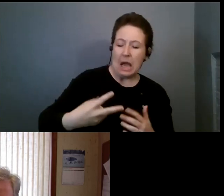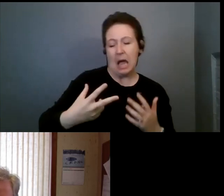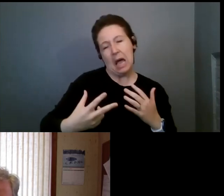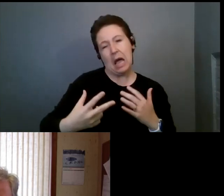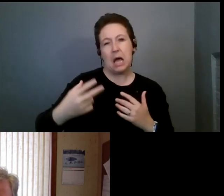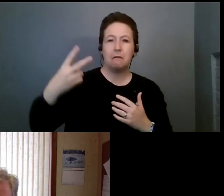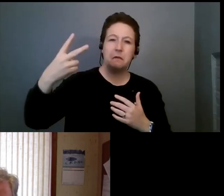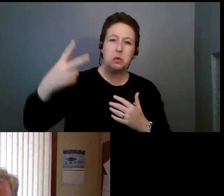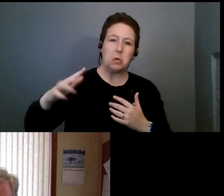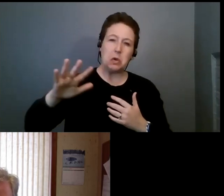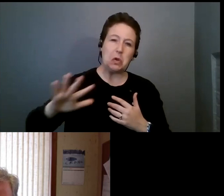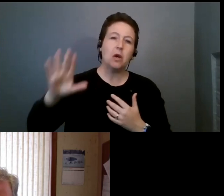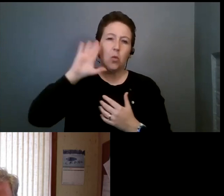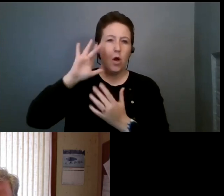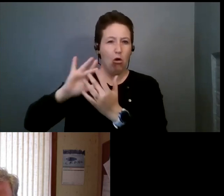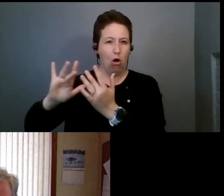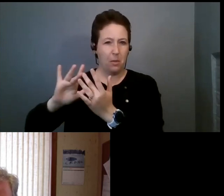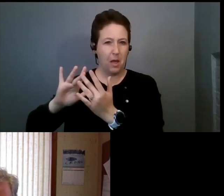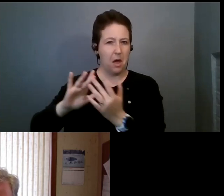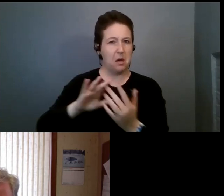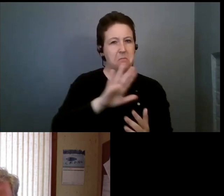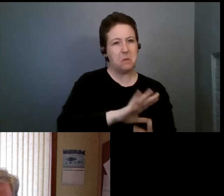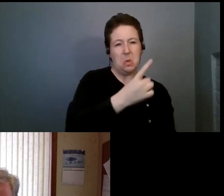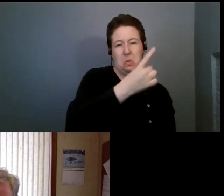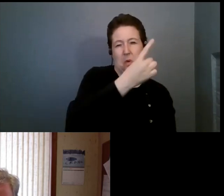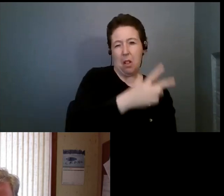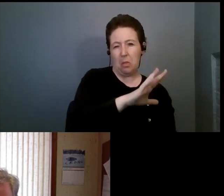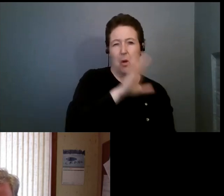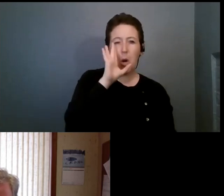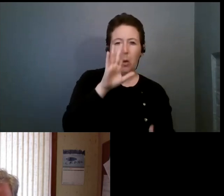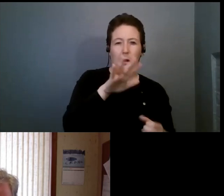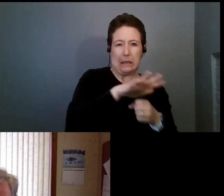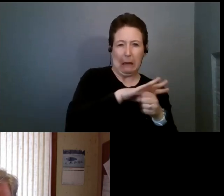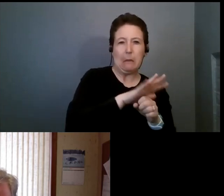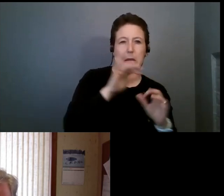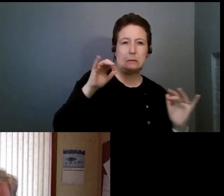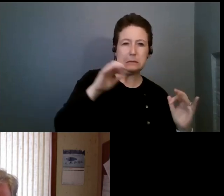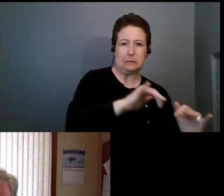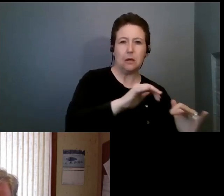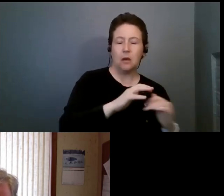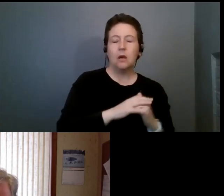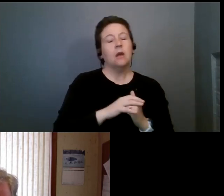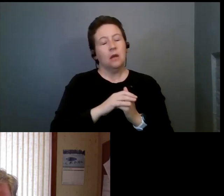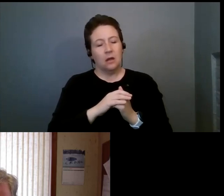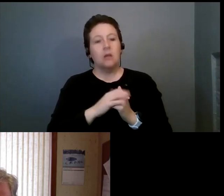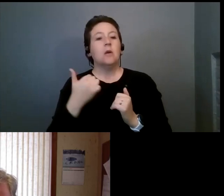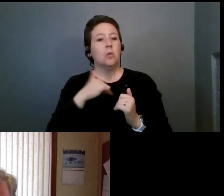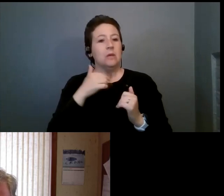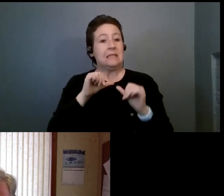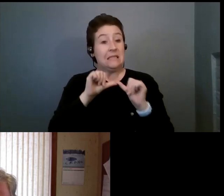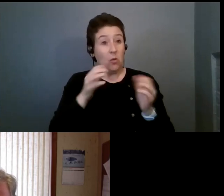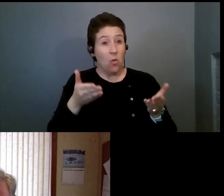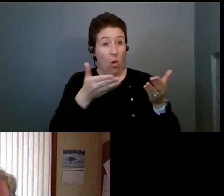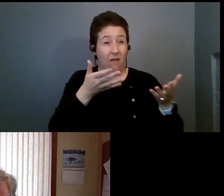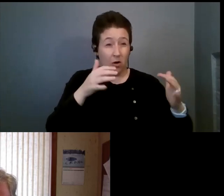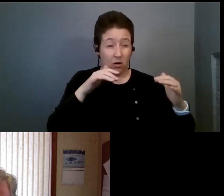a third or more of our students on campus. We believe that we continue to offer on campus because